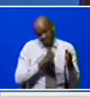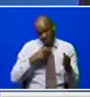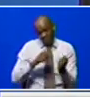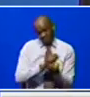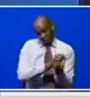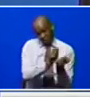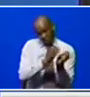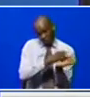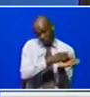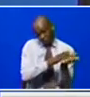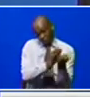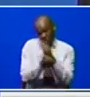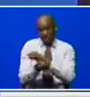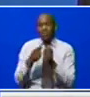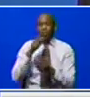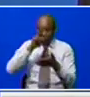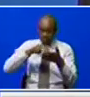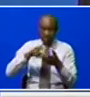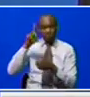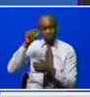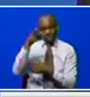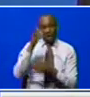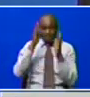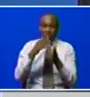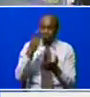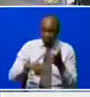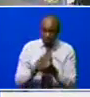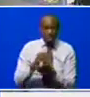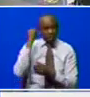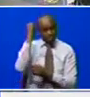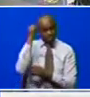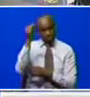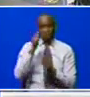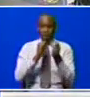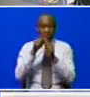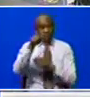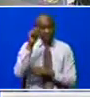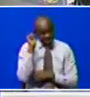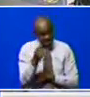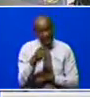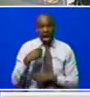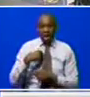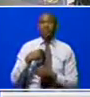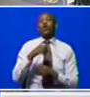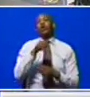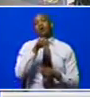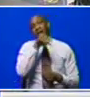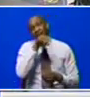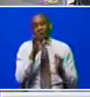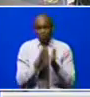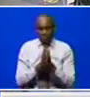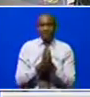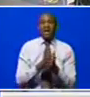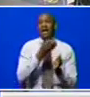want to read here a tweet by Frederick Okango who says, the political contestation in this country has been between the Odingas and the Kenyattas. It is